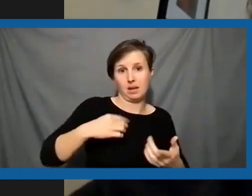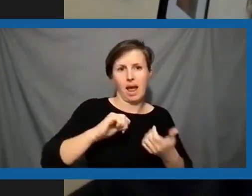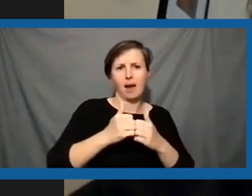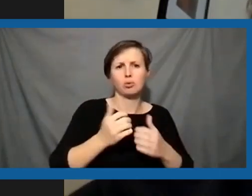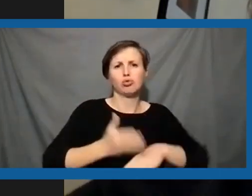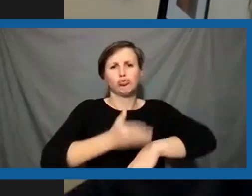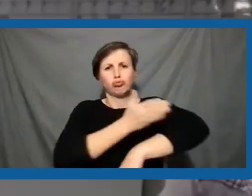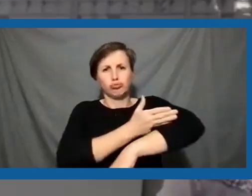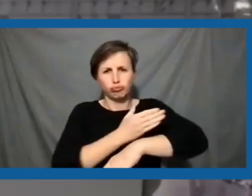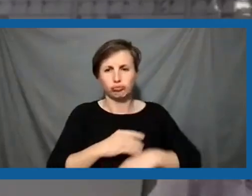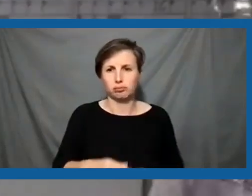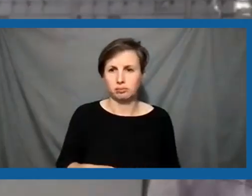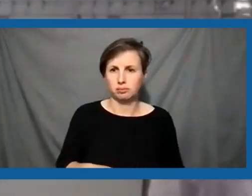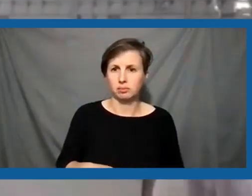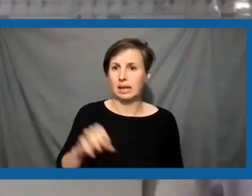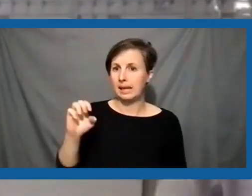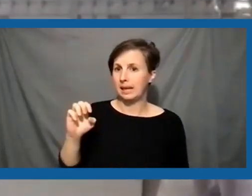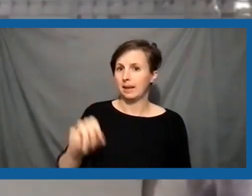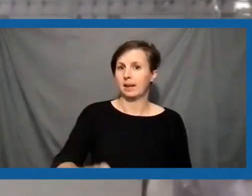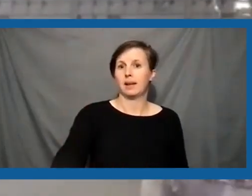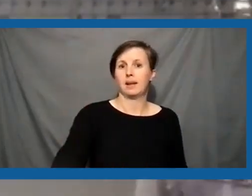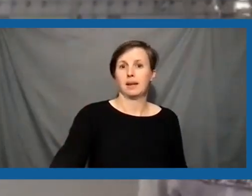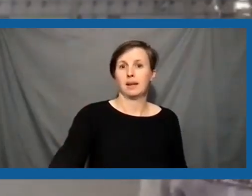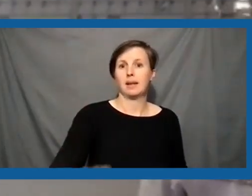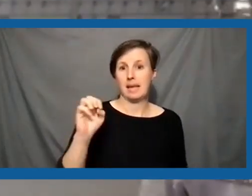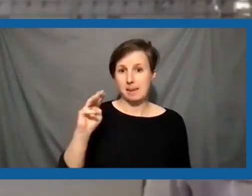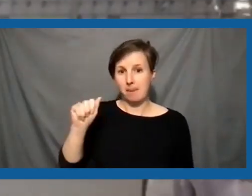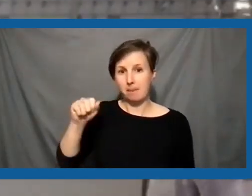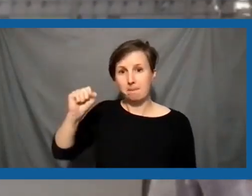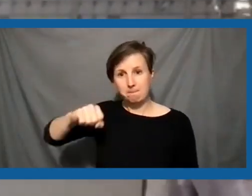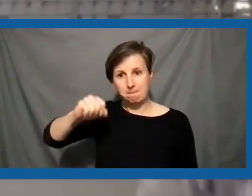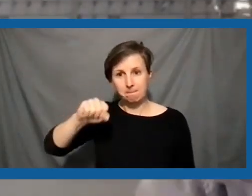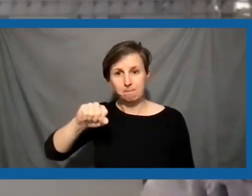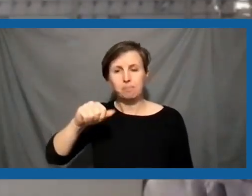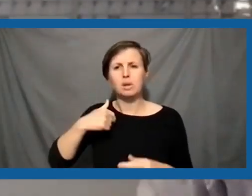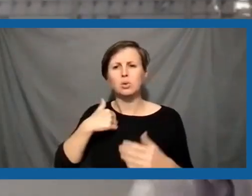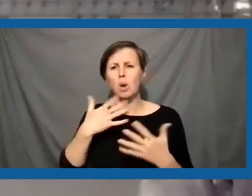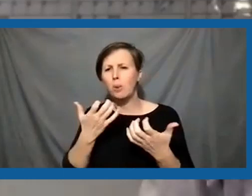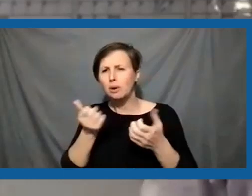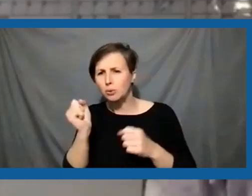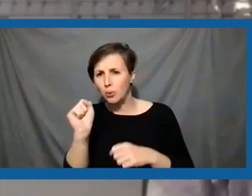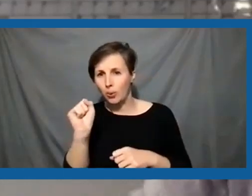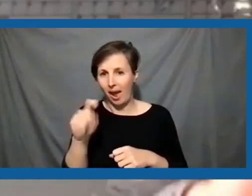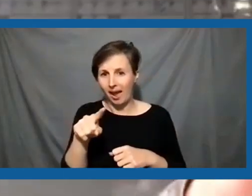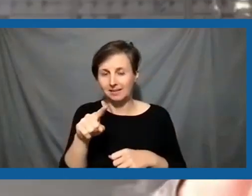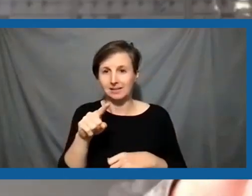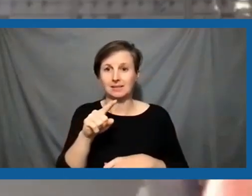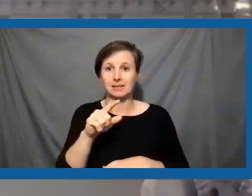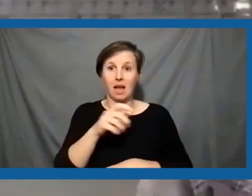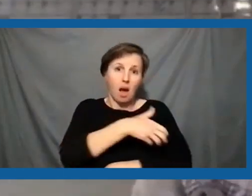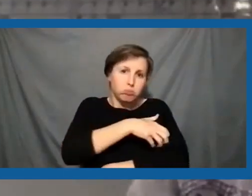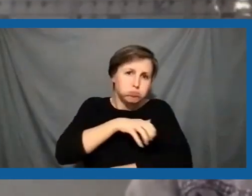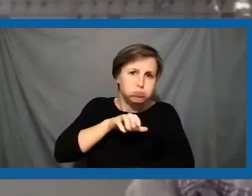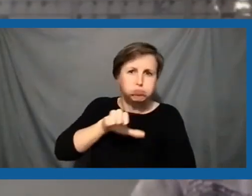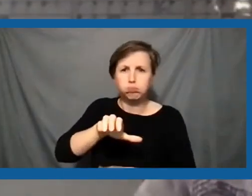better. Yep. good. So that brings me, so I wanted to ask, empowering all